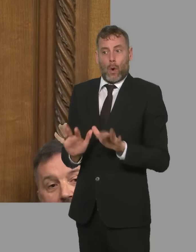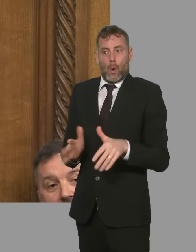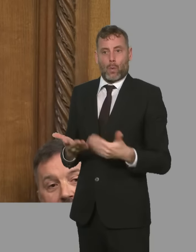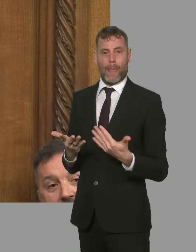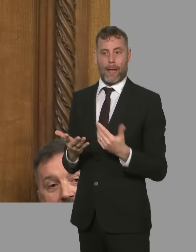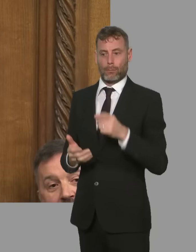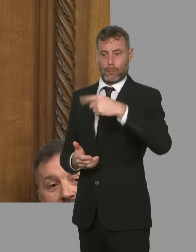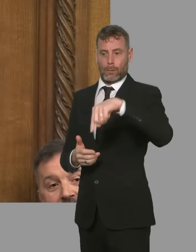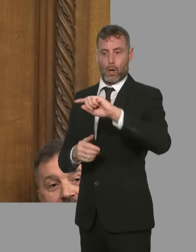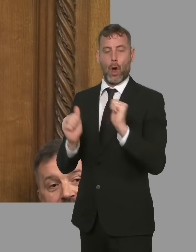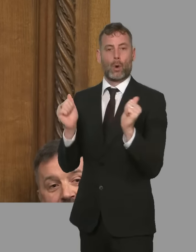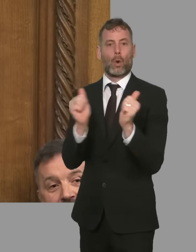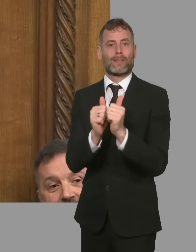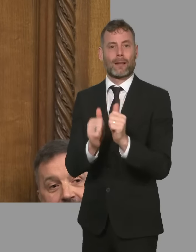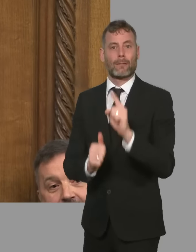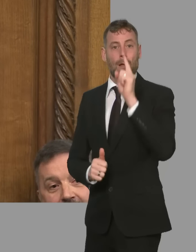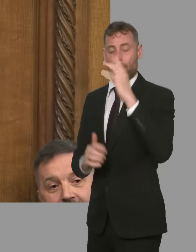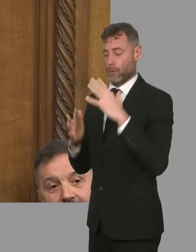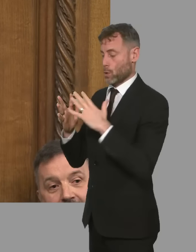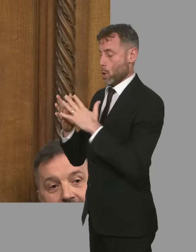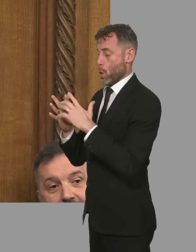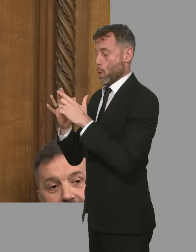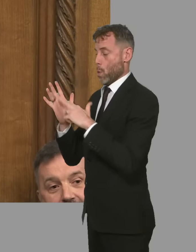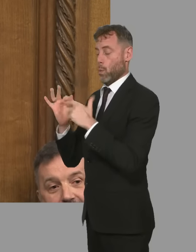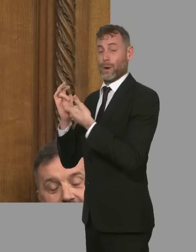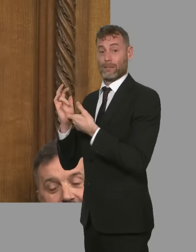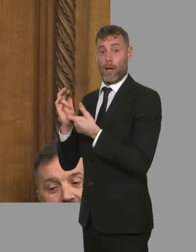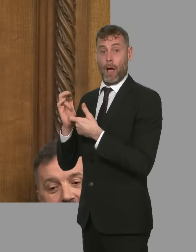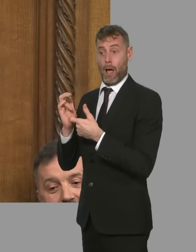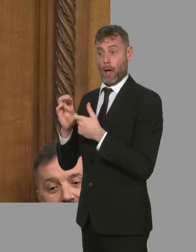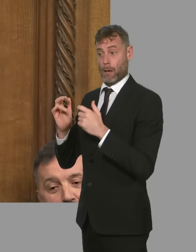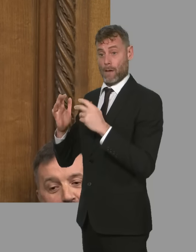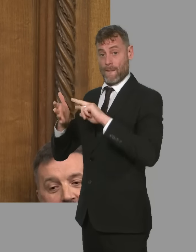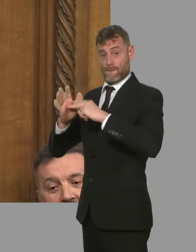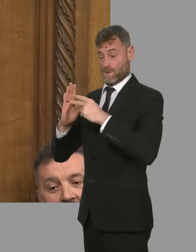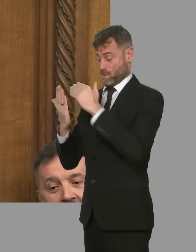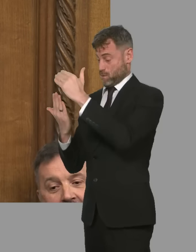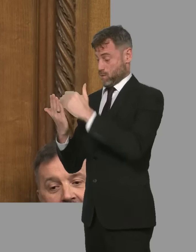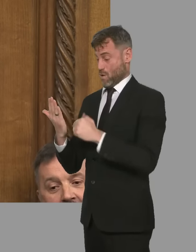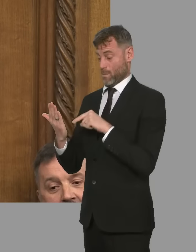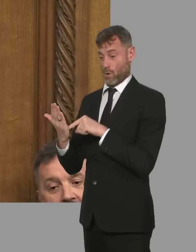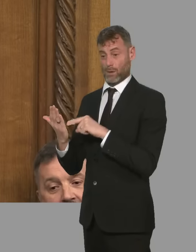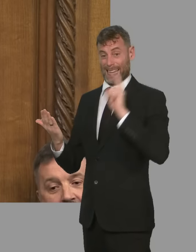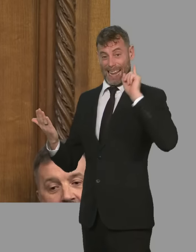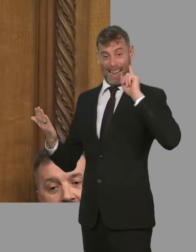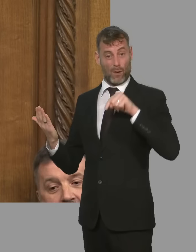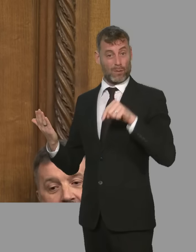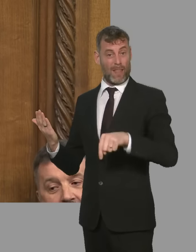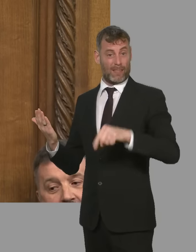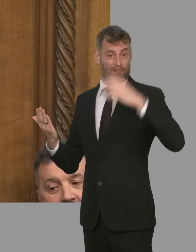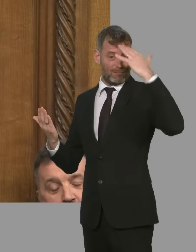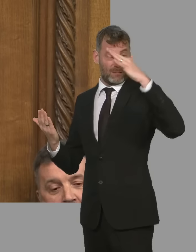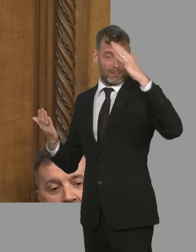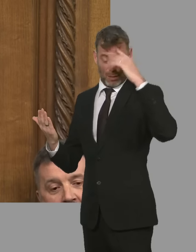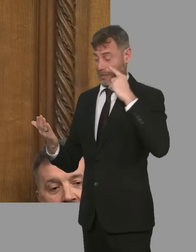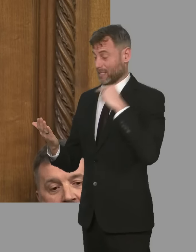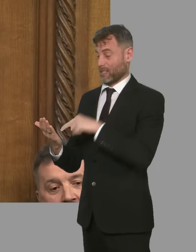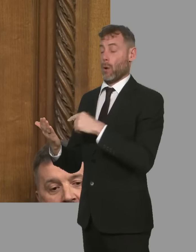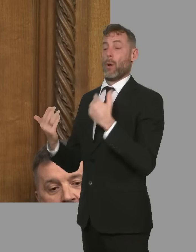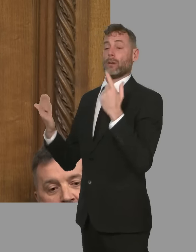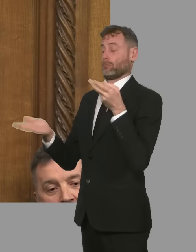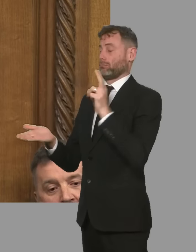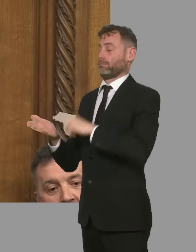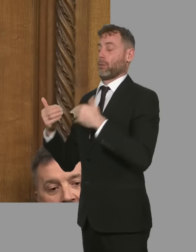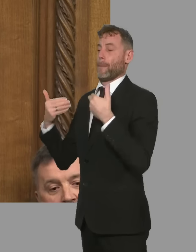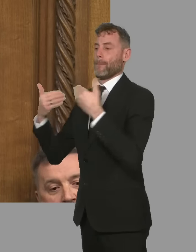Article 6 of our Acts of Union, no less, has been suspended, and Northern Ireland in 300 areas